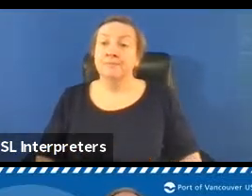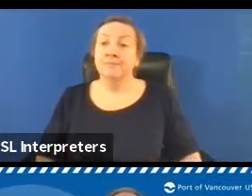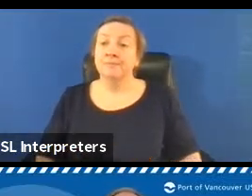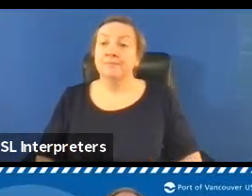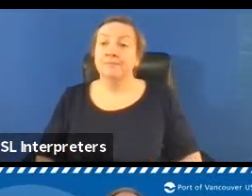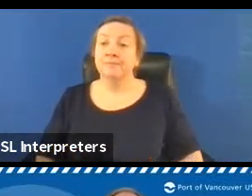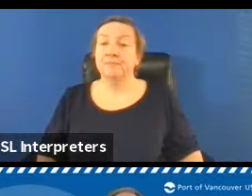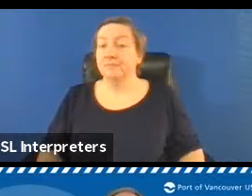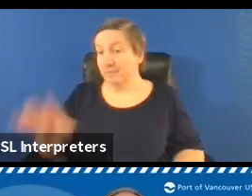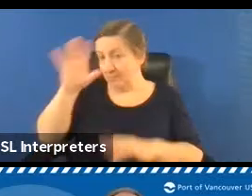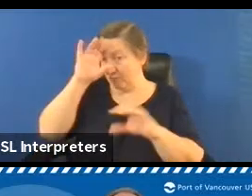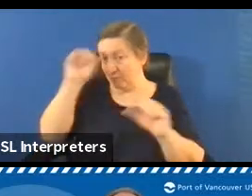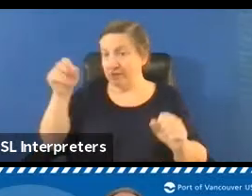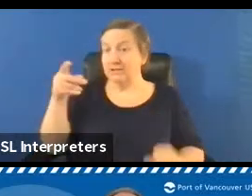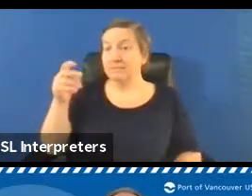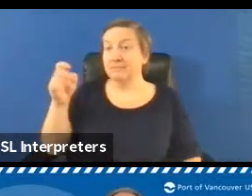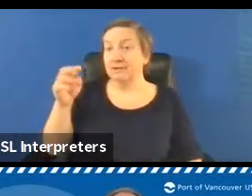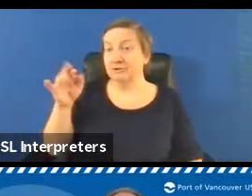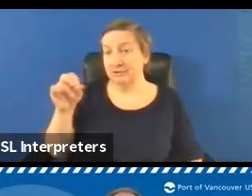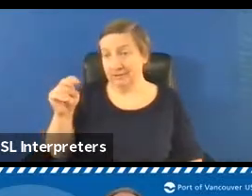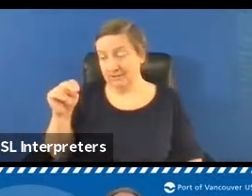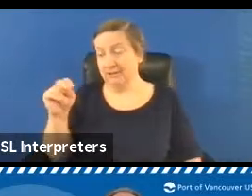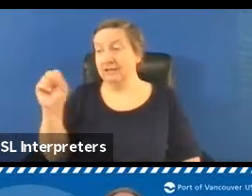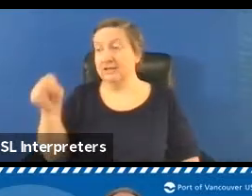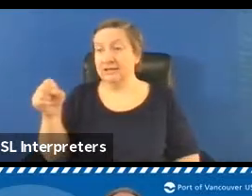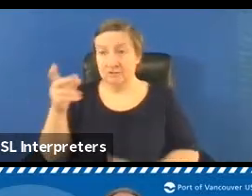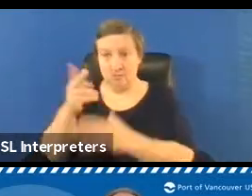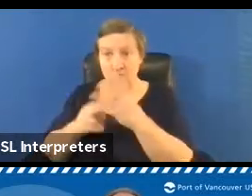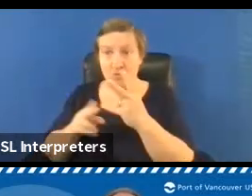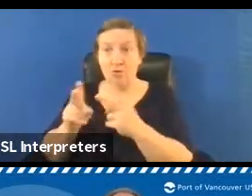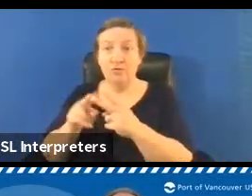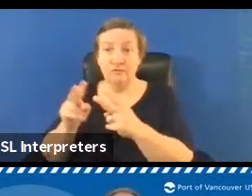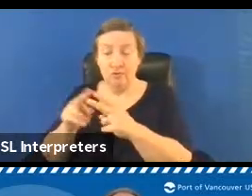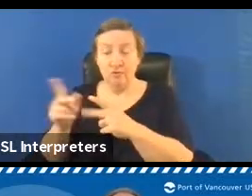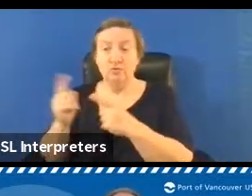Well, President Peterson, yes to both of those